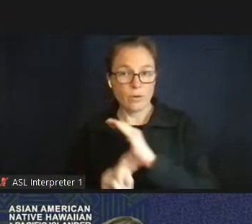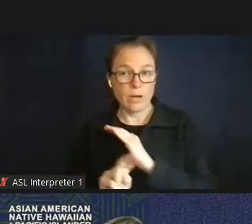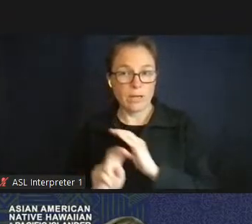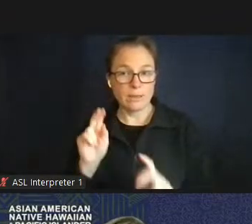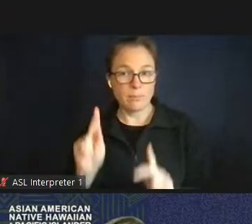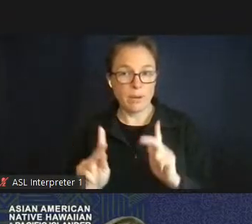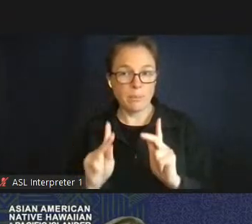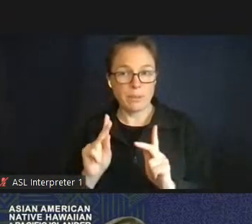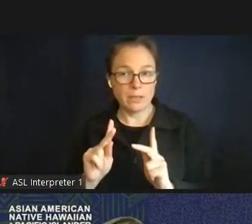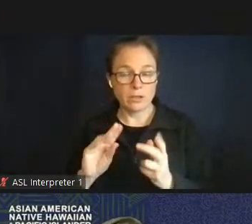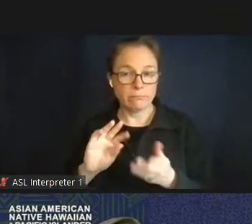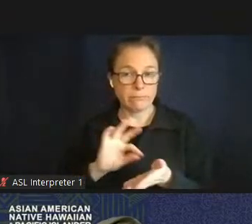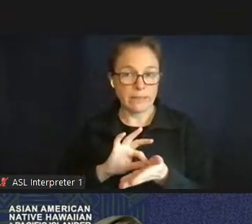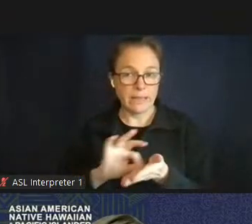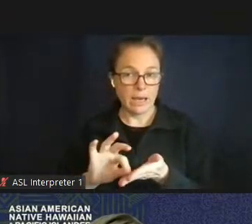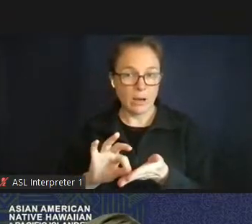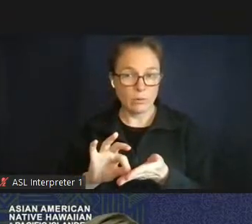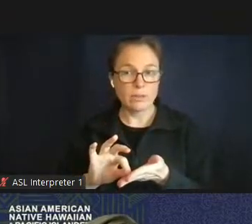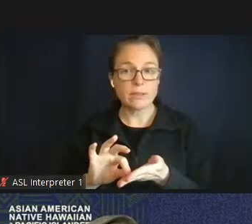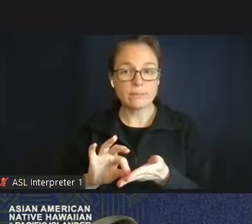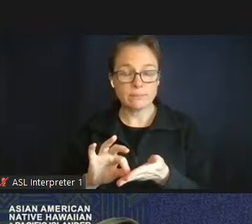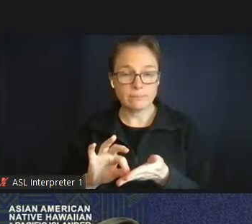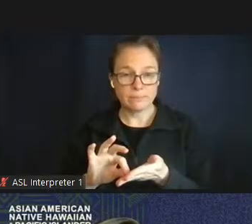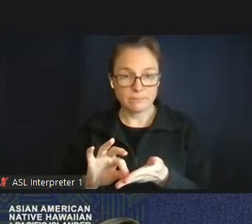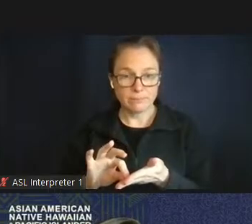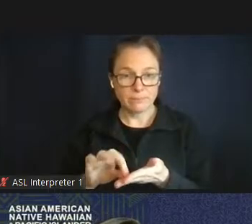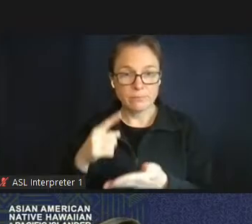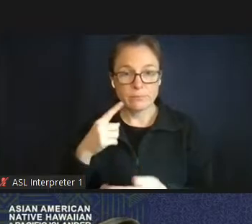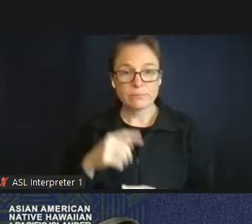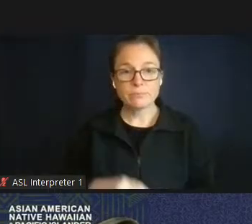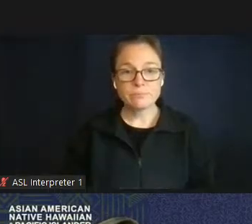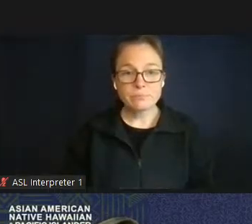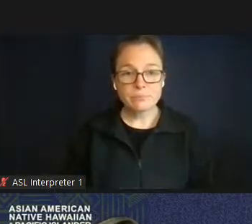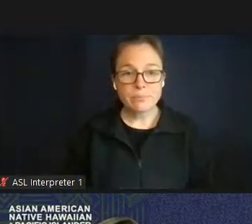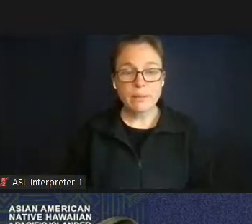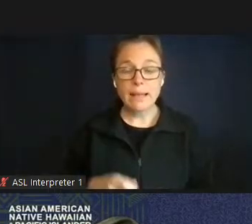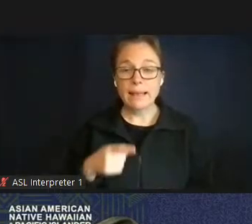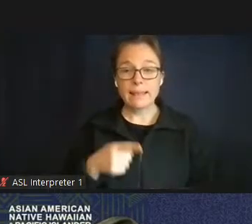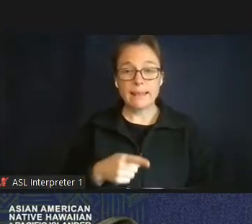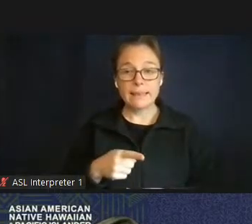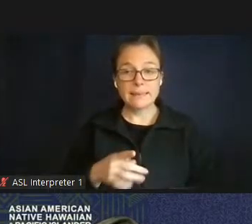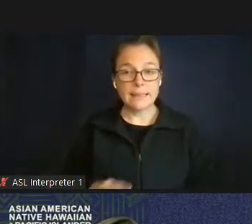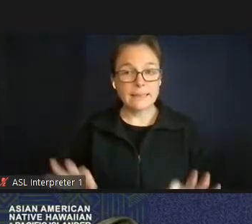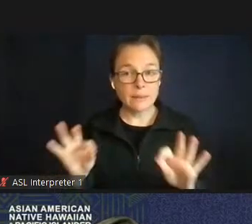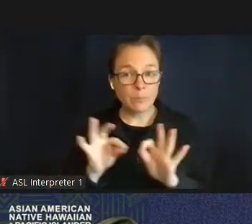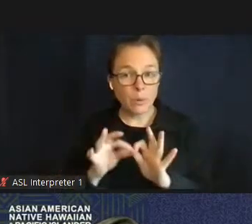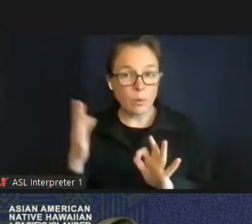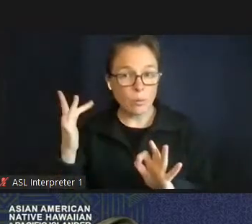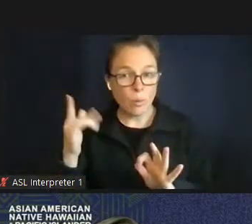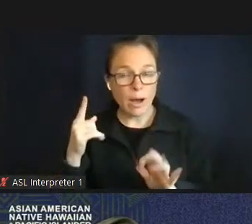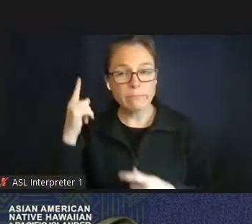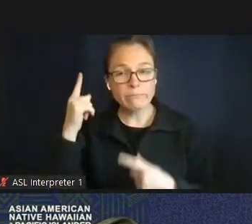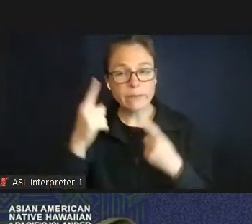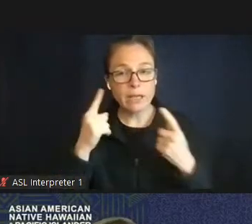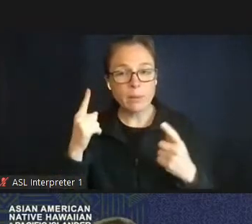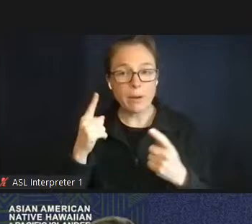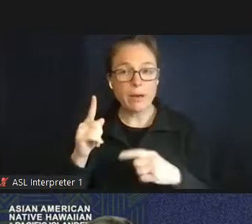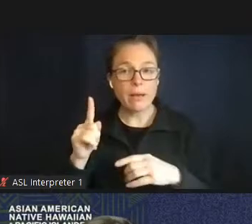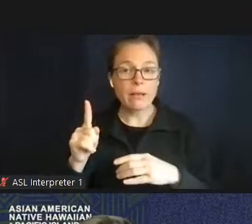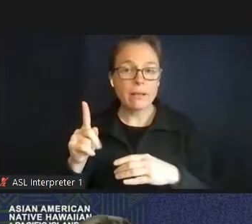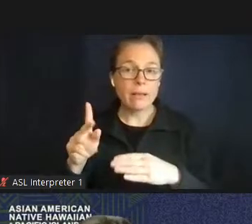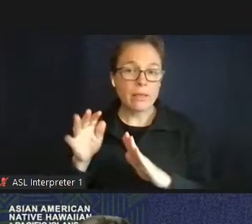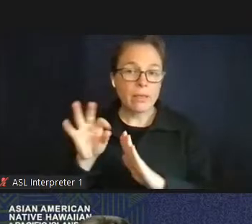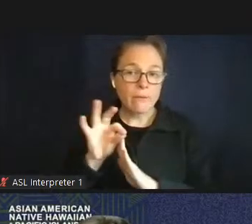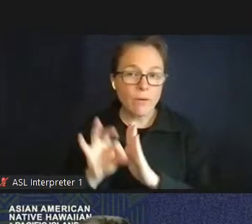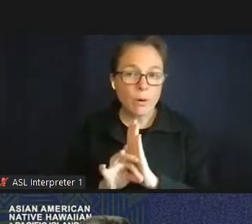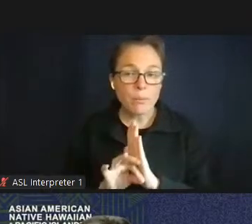estimates for the countywide unincorporated population. This is important when thinking about the funding formula of 1 officer per